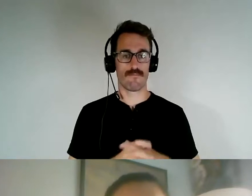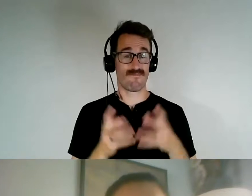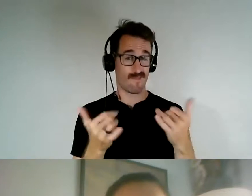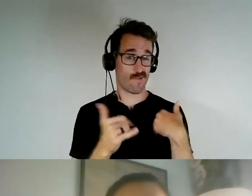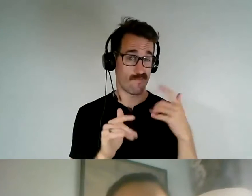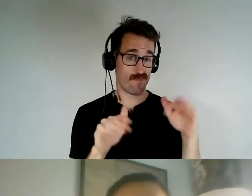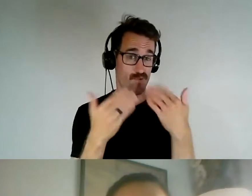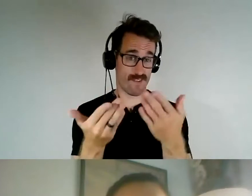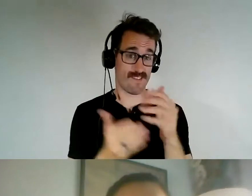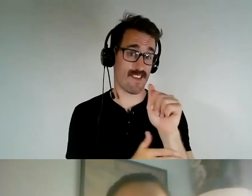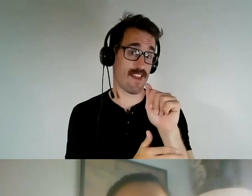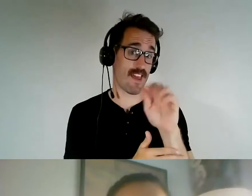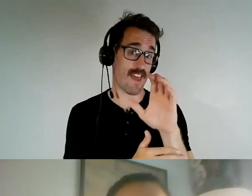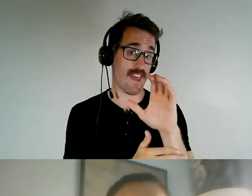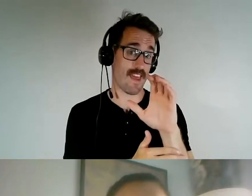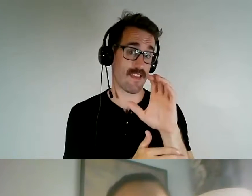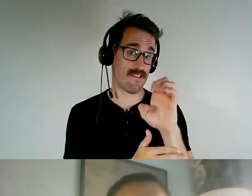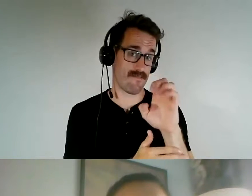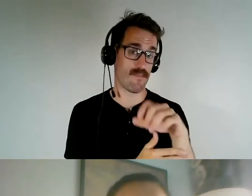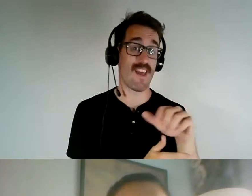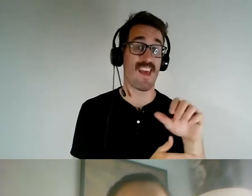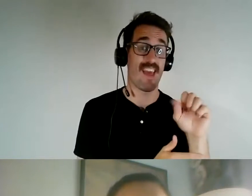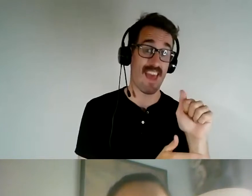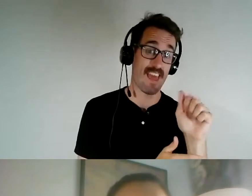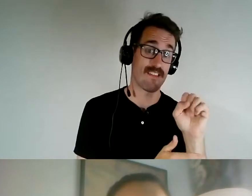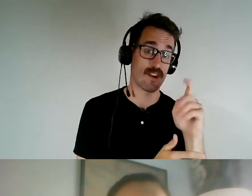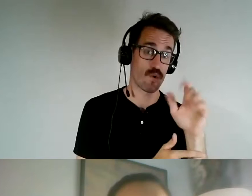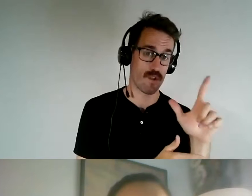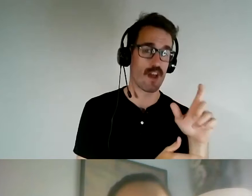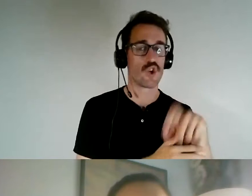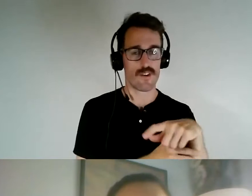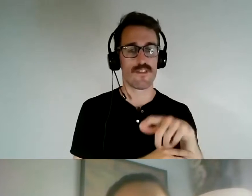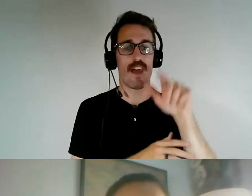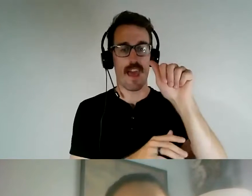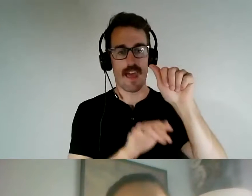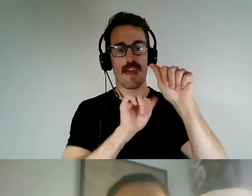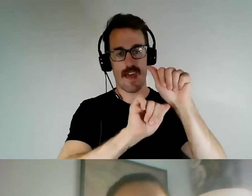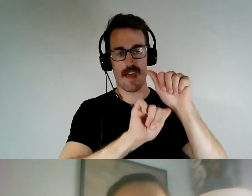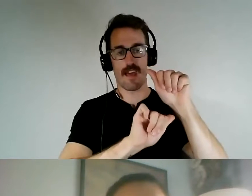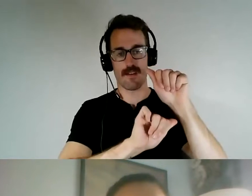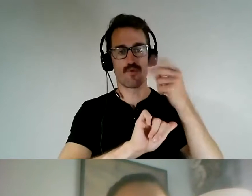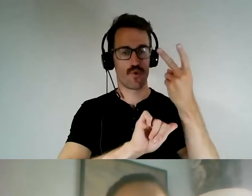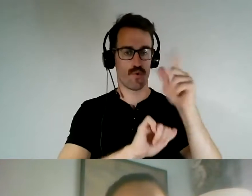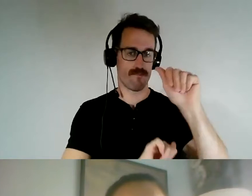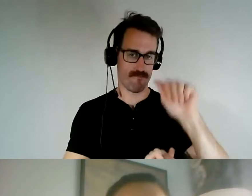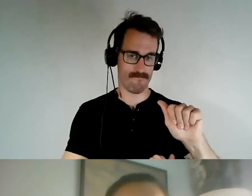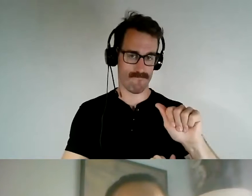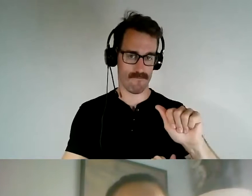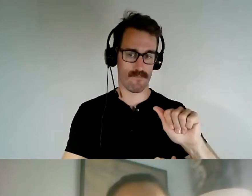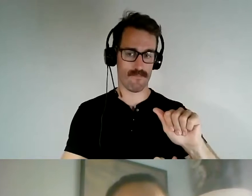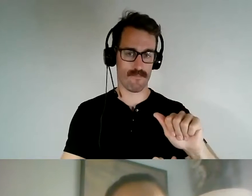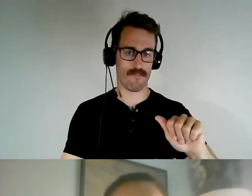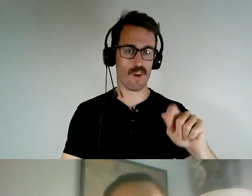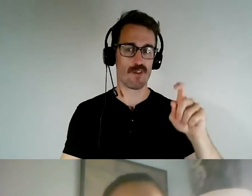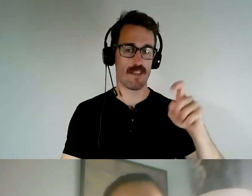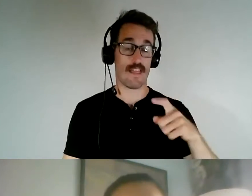the asexual. Yes, I agree. I should have put a double A in that list. So that